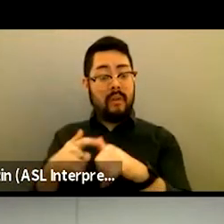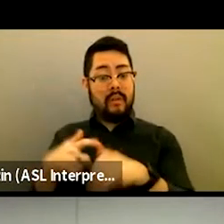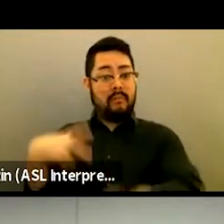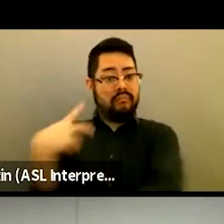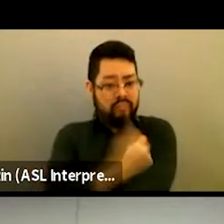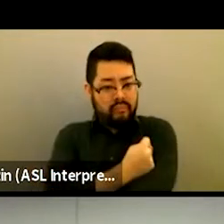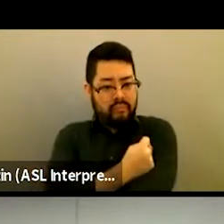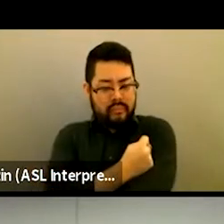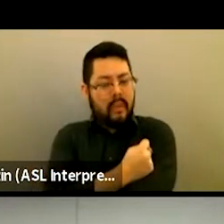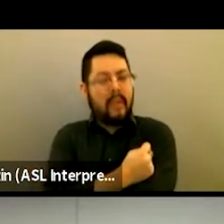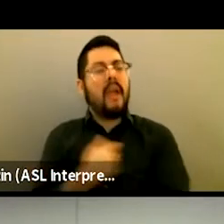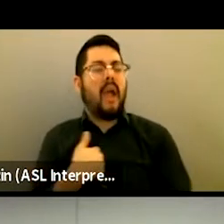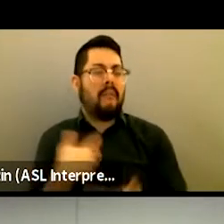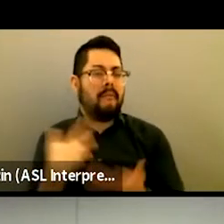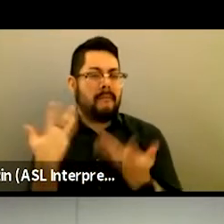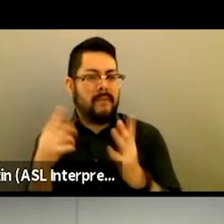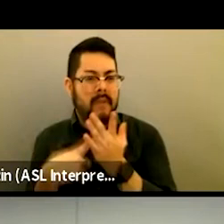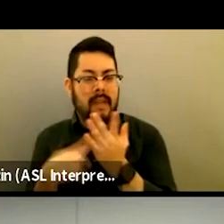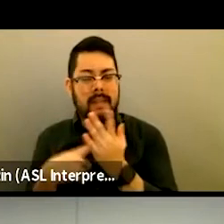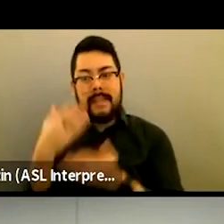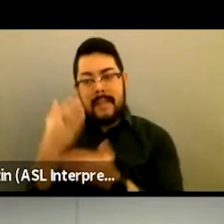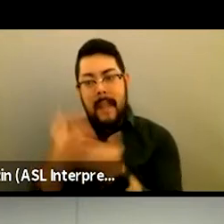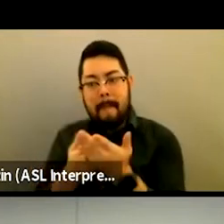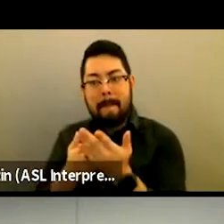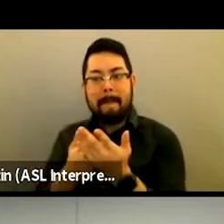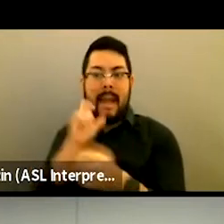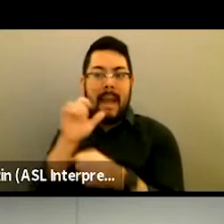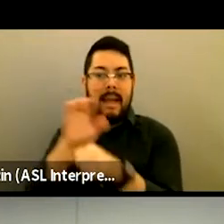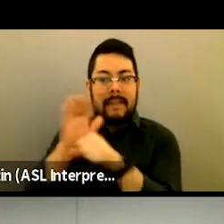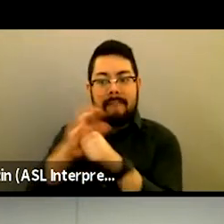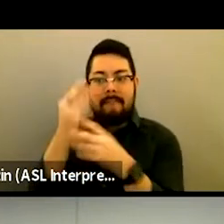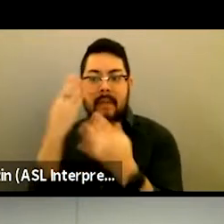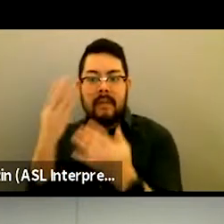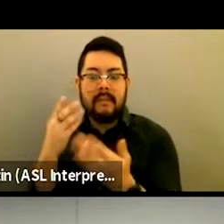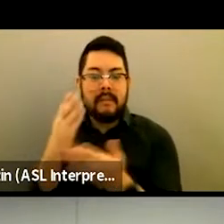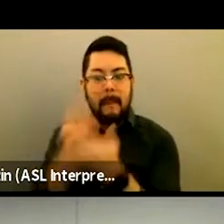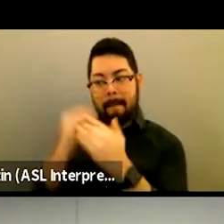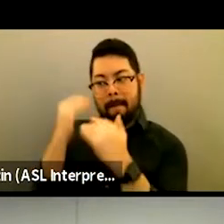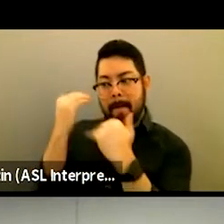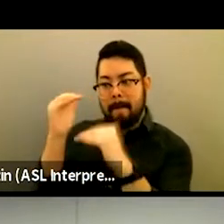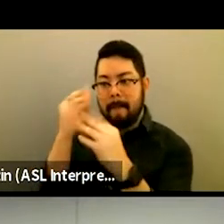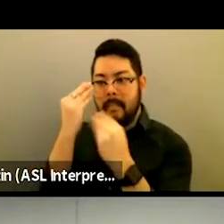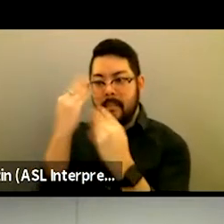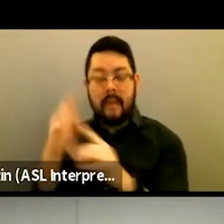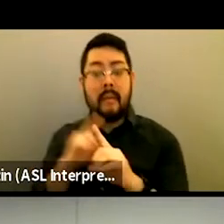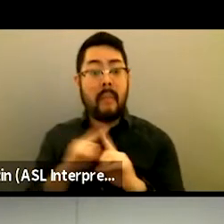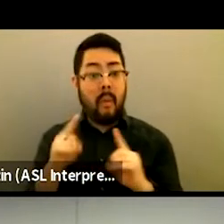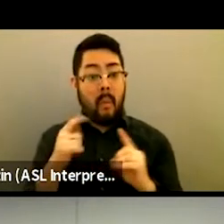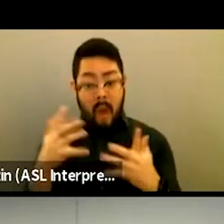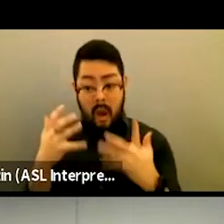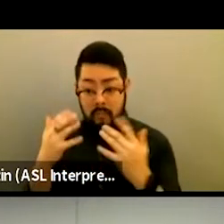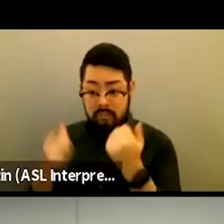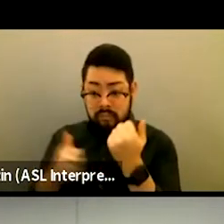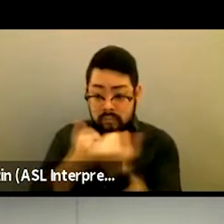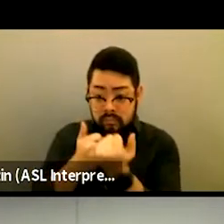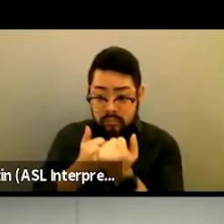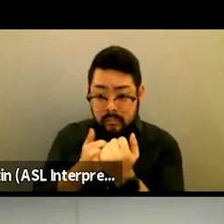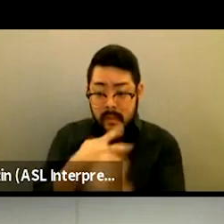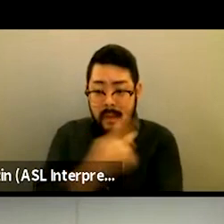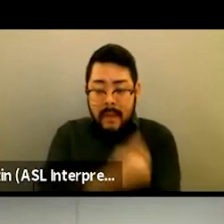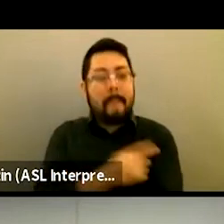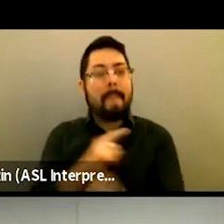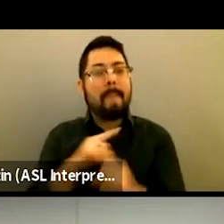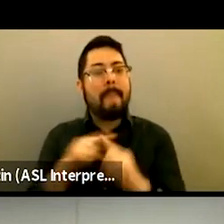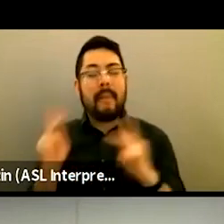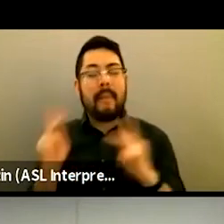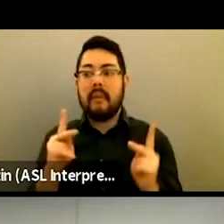some of those limitations, but we're going to continue to push for vaccines. But the thing that I think people aren't addressing is we